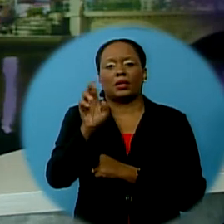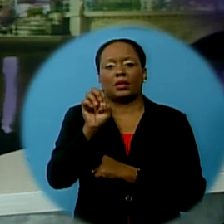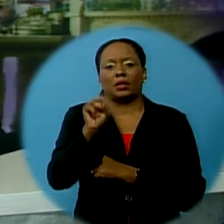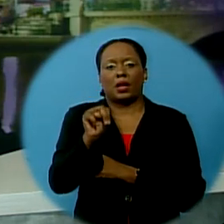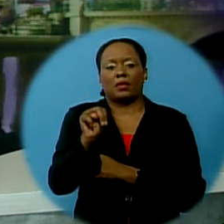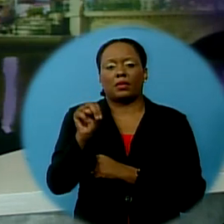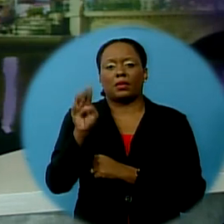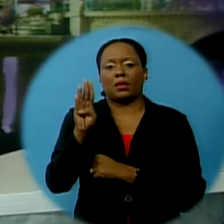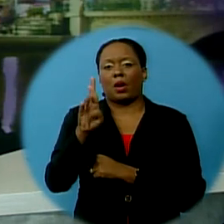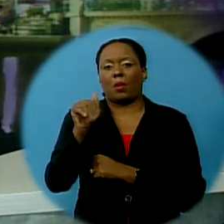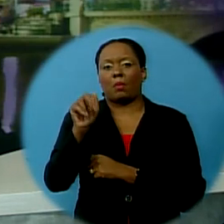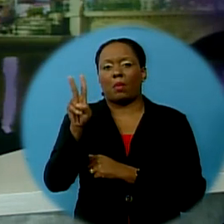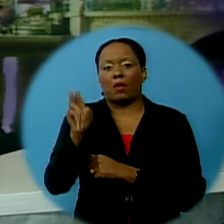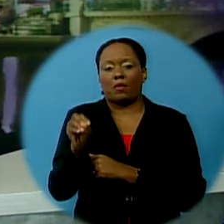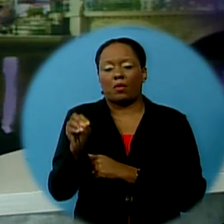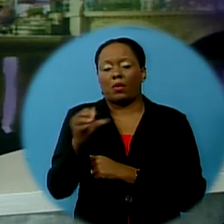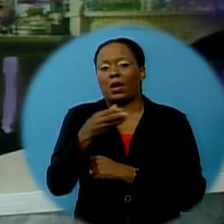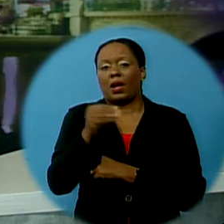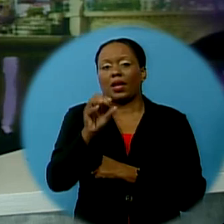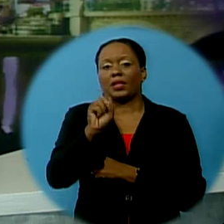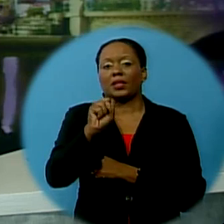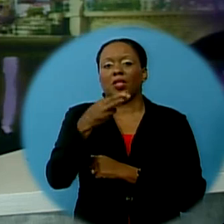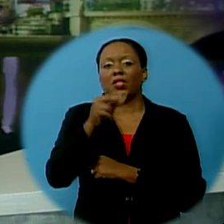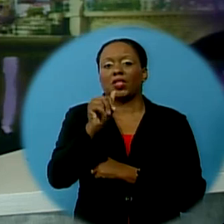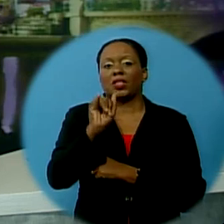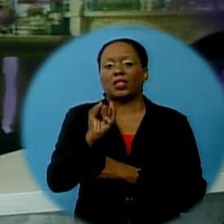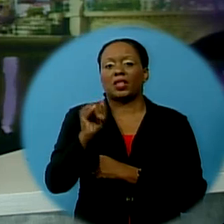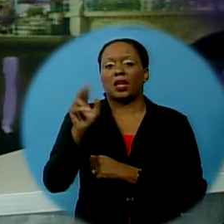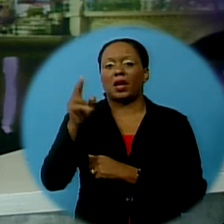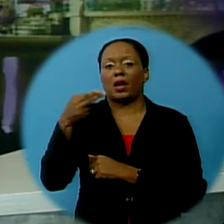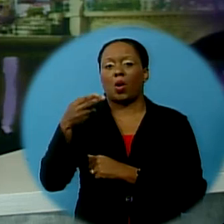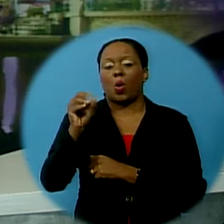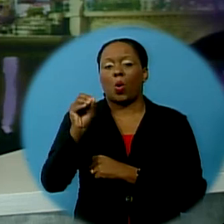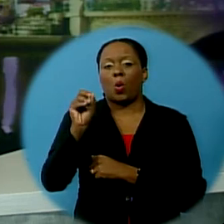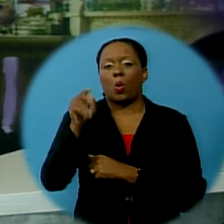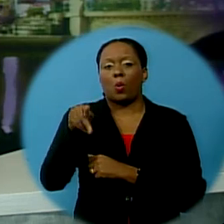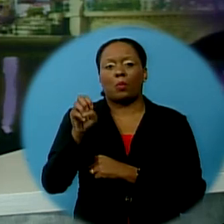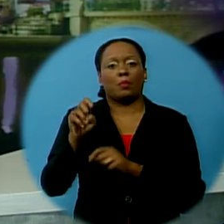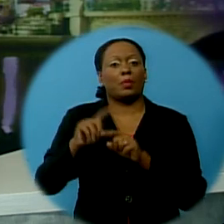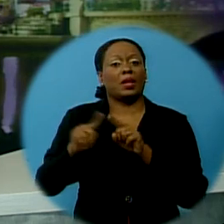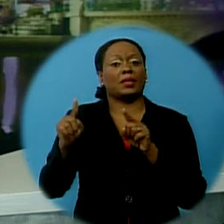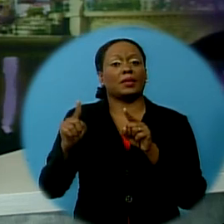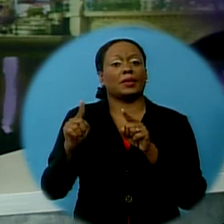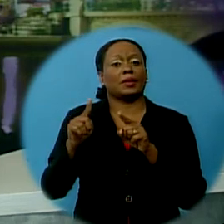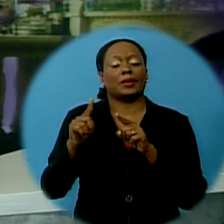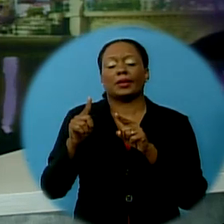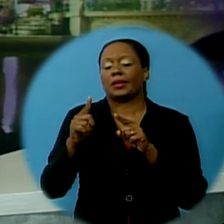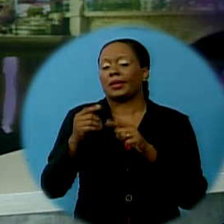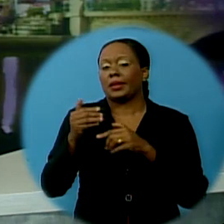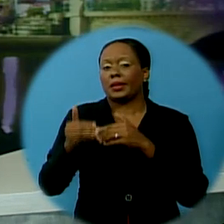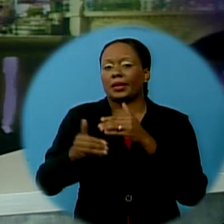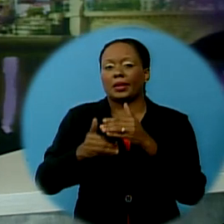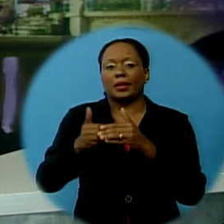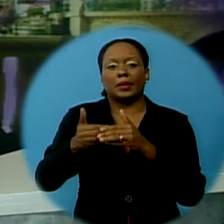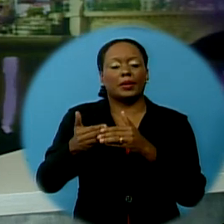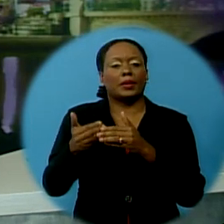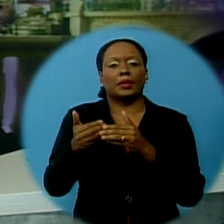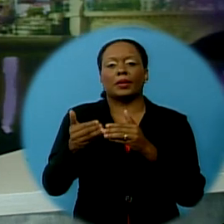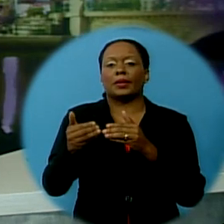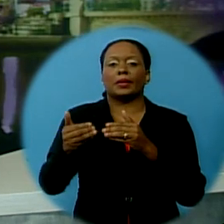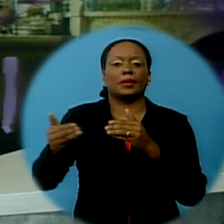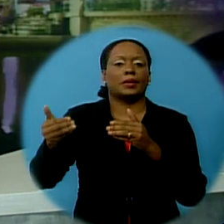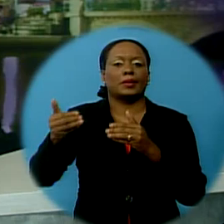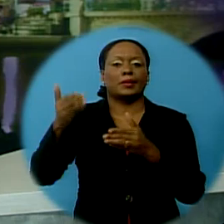35, and Darren Bravo with a top score of 61. But once the partnership was broken, it was goodnight nurse, with